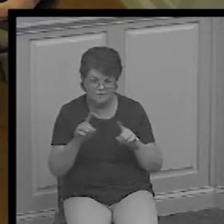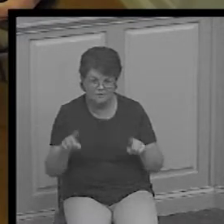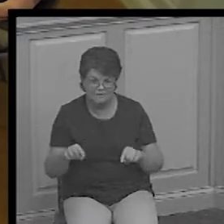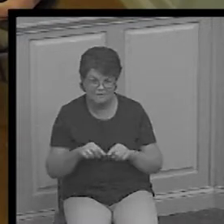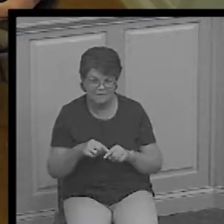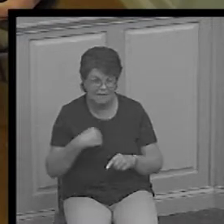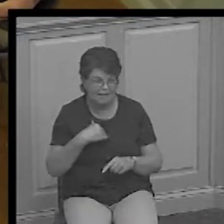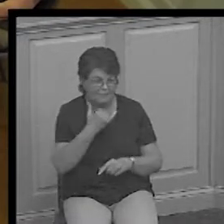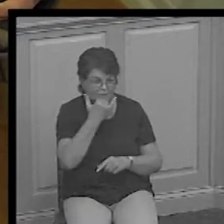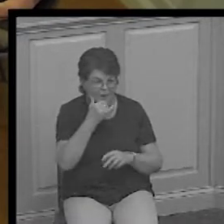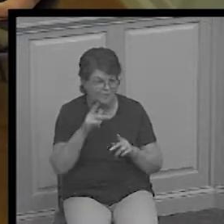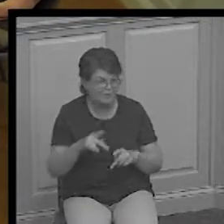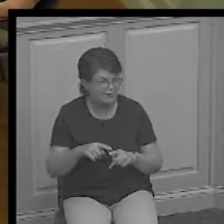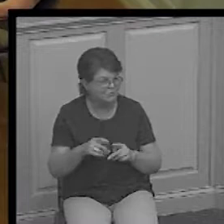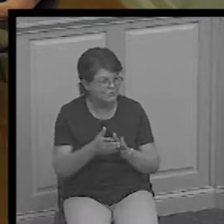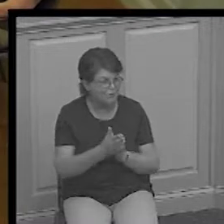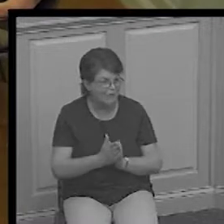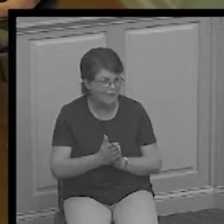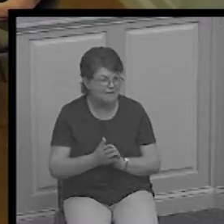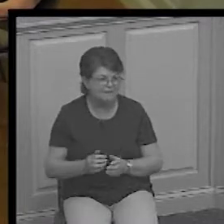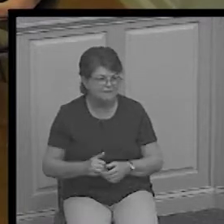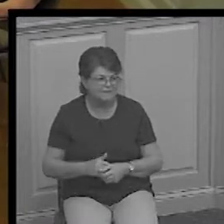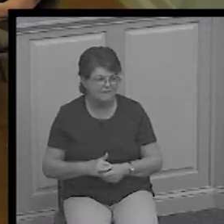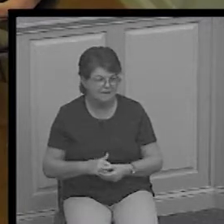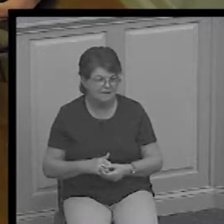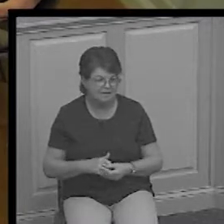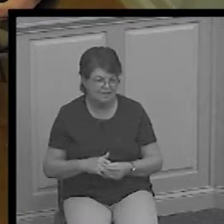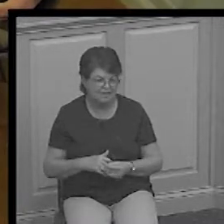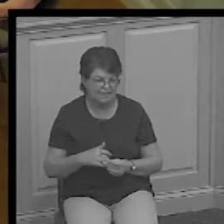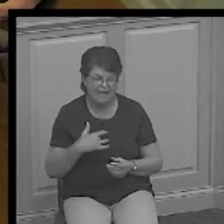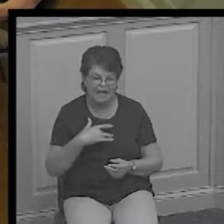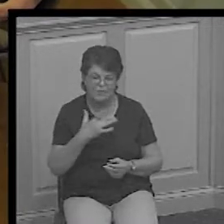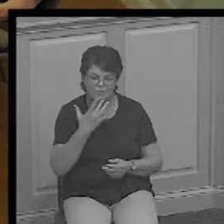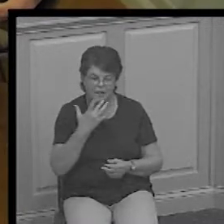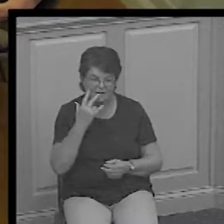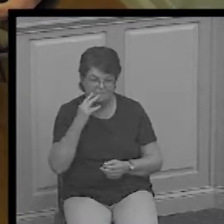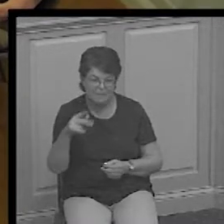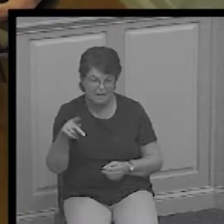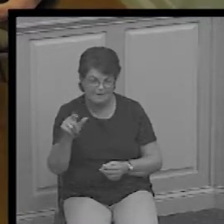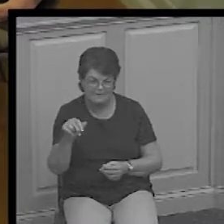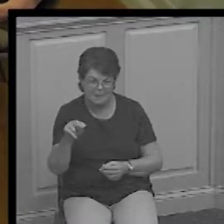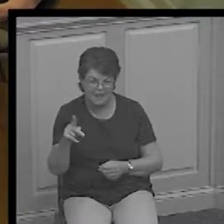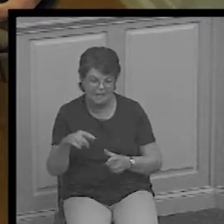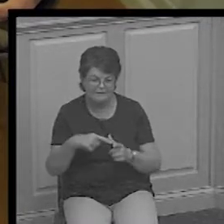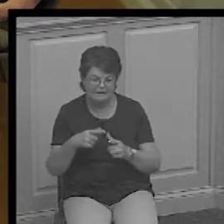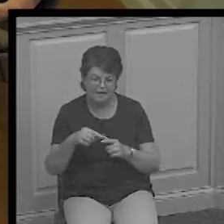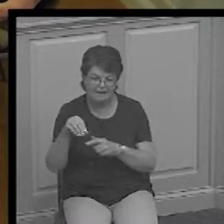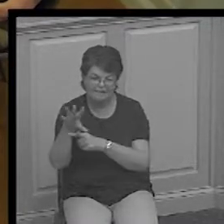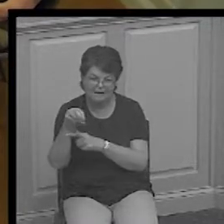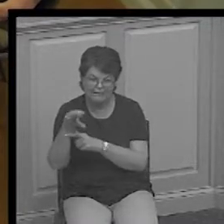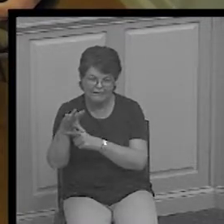the wrong person to ask. I'd rather see the tasteful plank Yeah, sign than me the too. flashing open The signs. That digital. was my